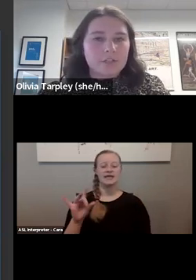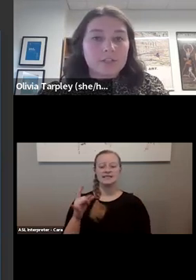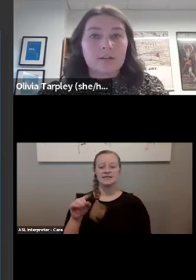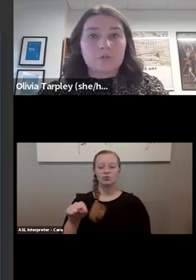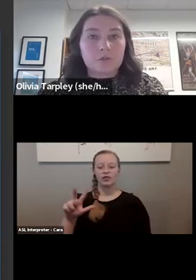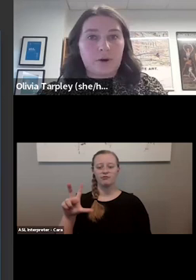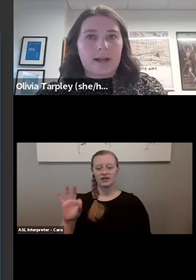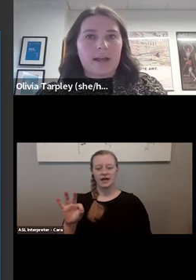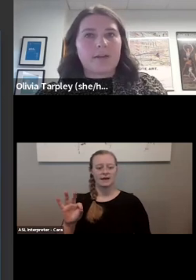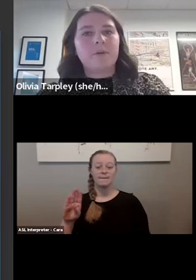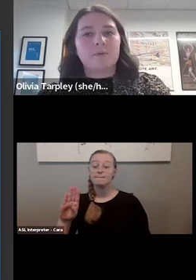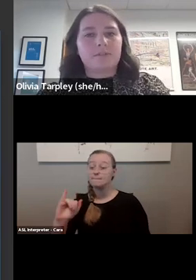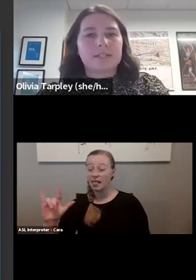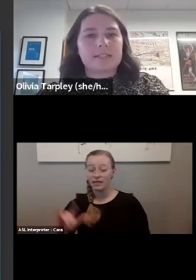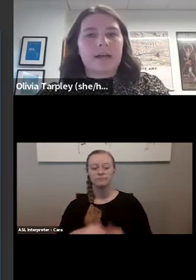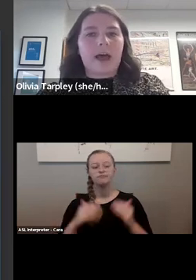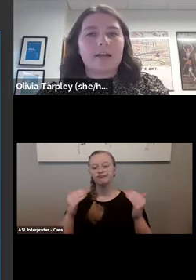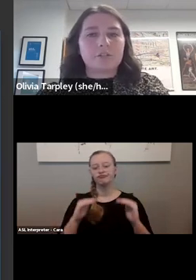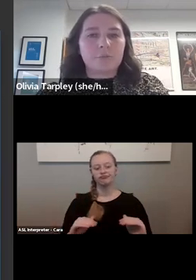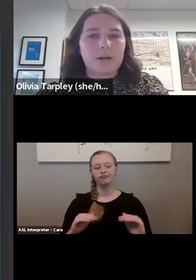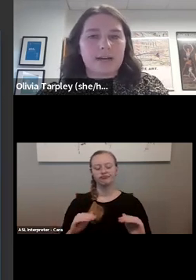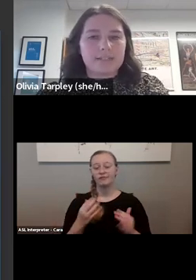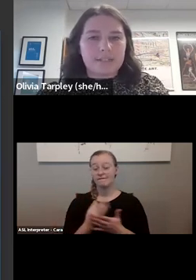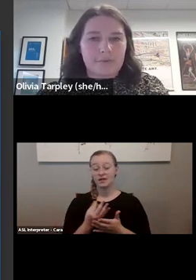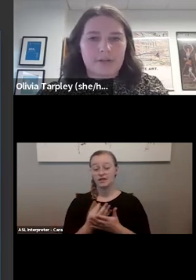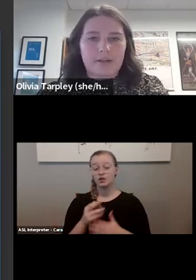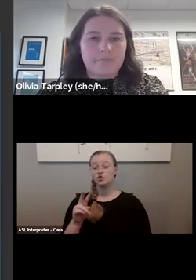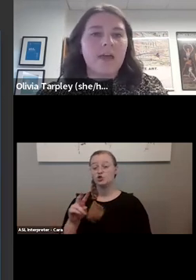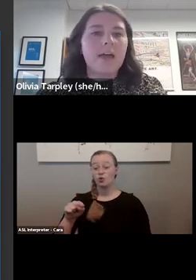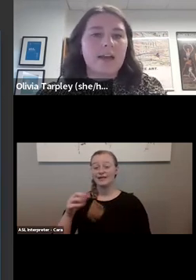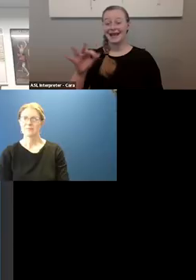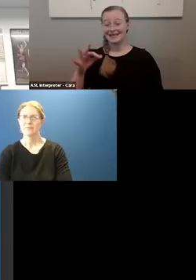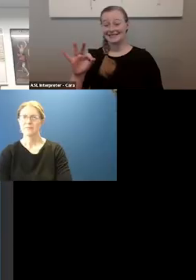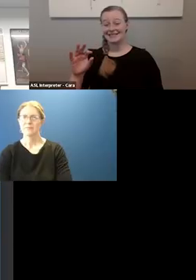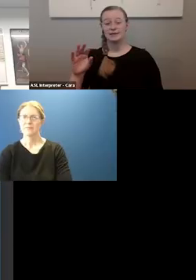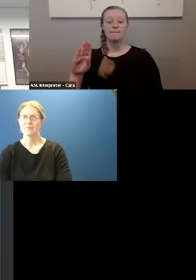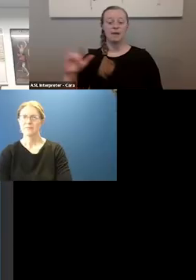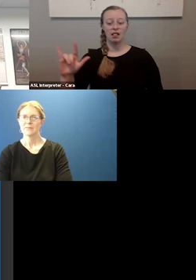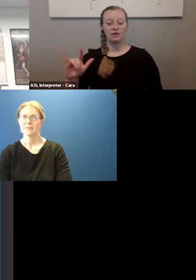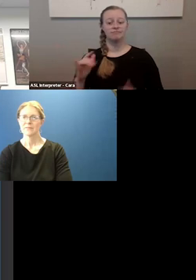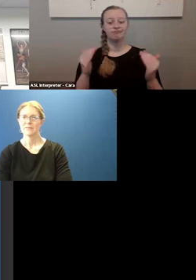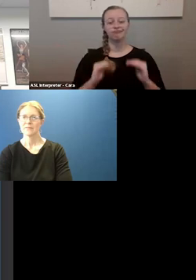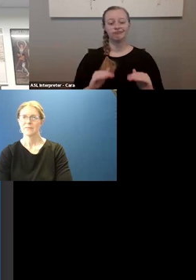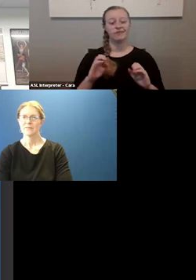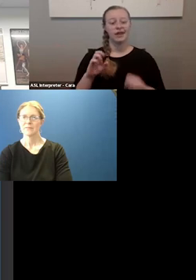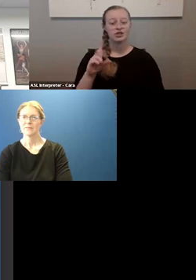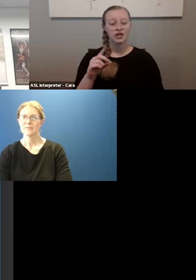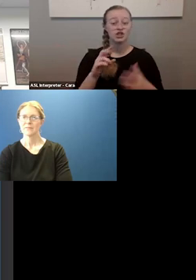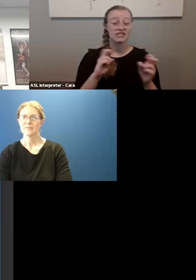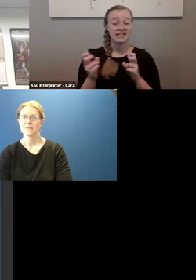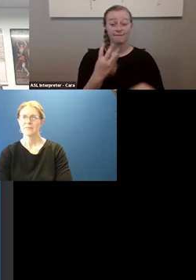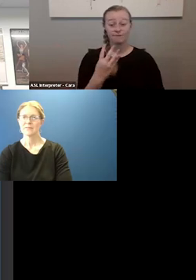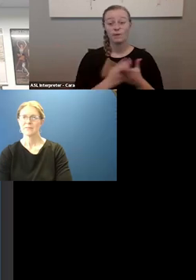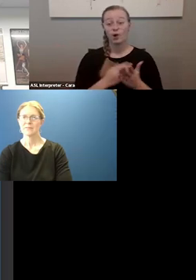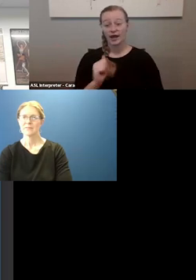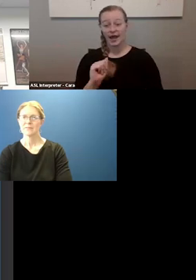Education Title II, Part A, was funded at $2.19 billion. And Education Title IV, Part A, was